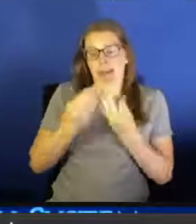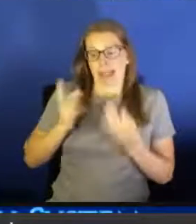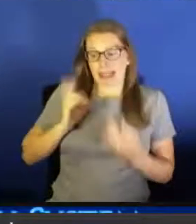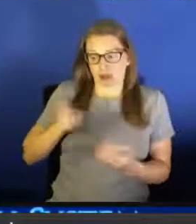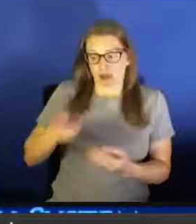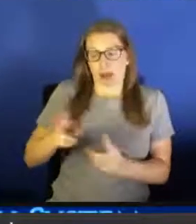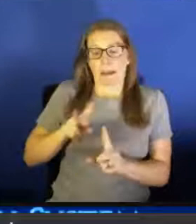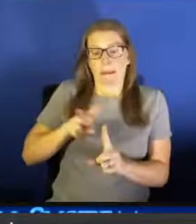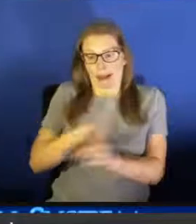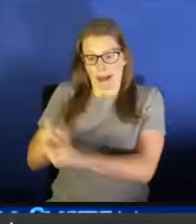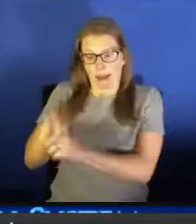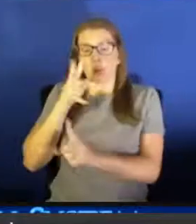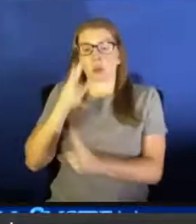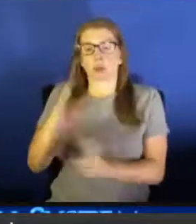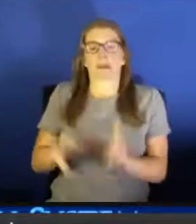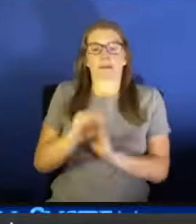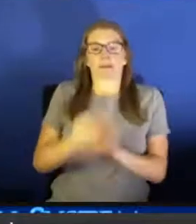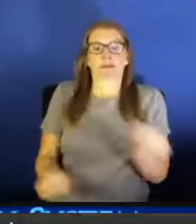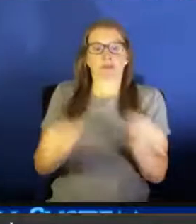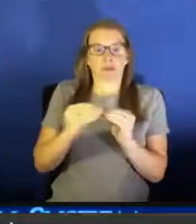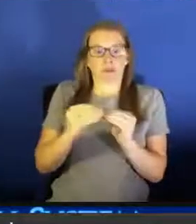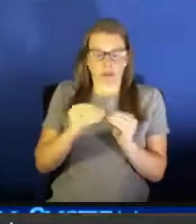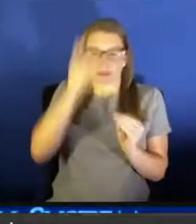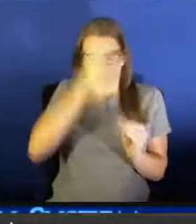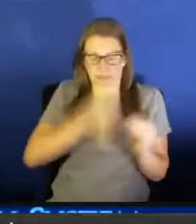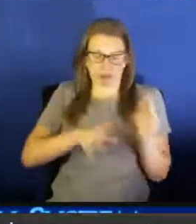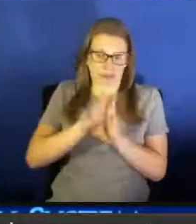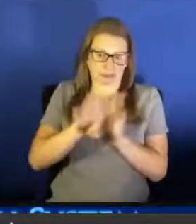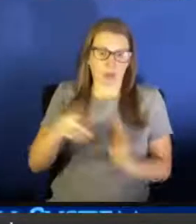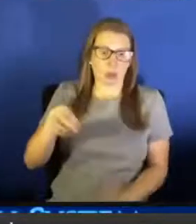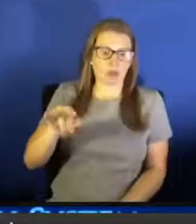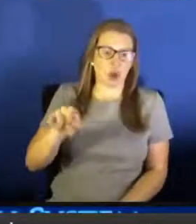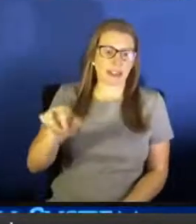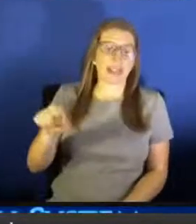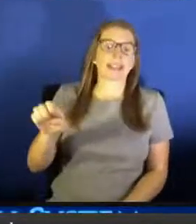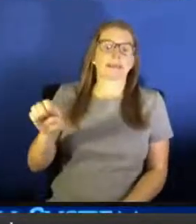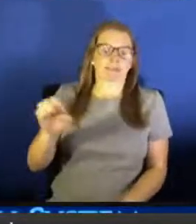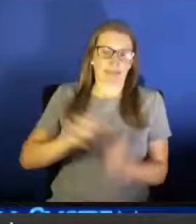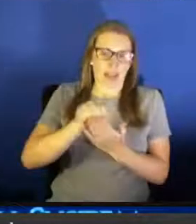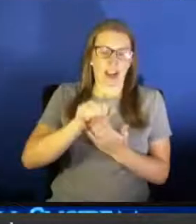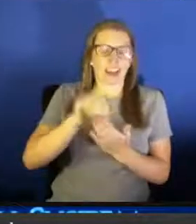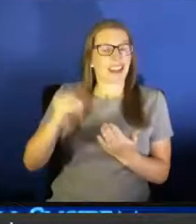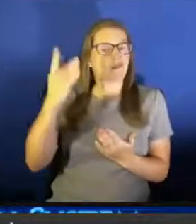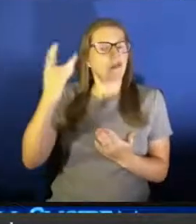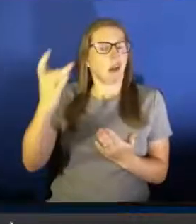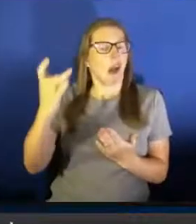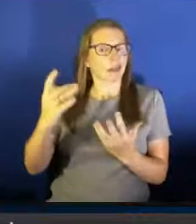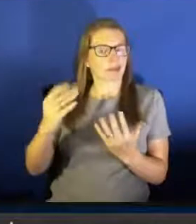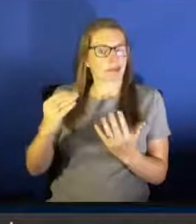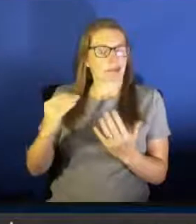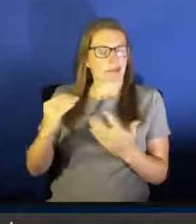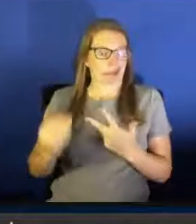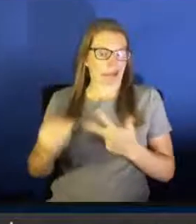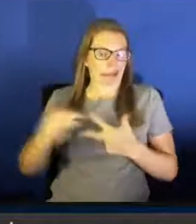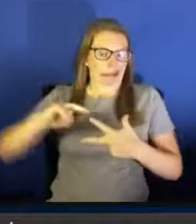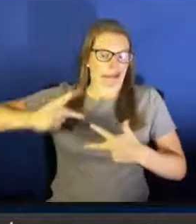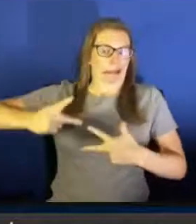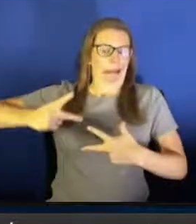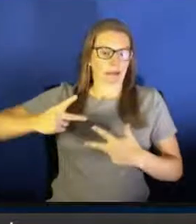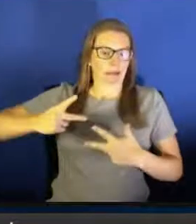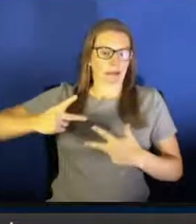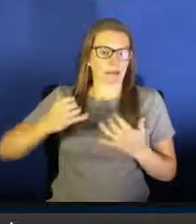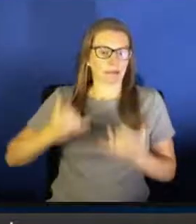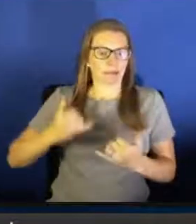and more men will develop prostate cancer. So those are some of the main reasons why it's such a high prevalence cancer. So many factors, so hard to